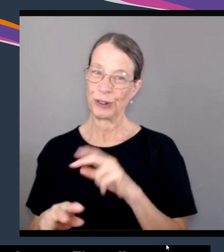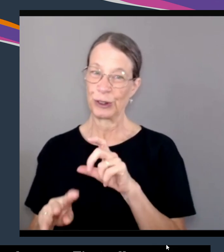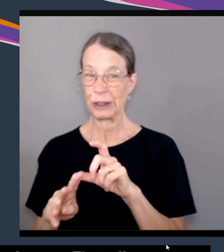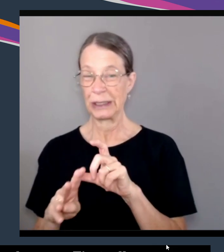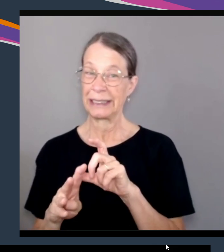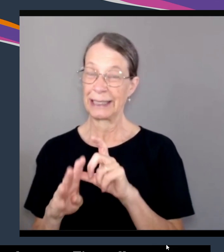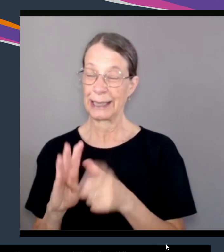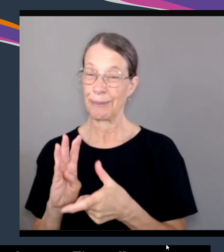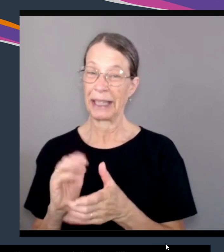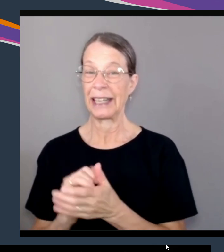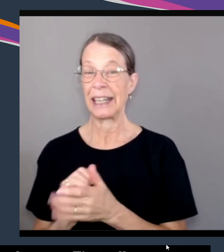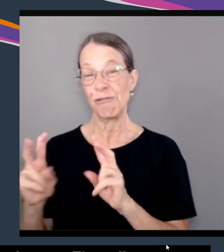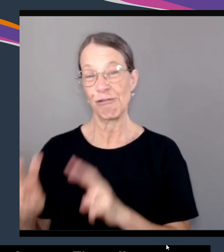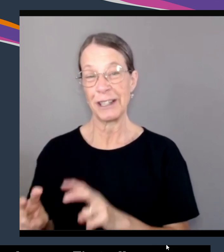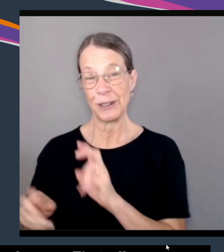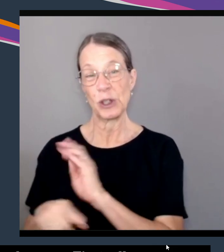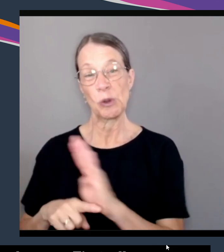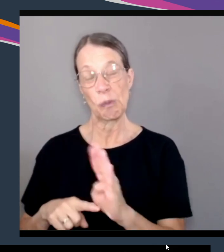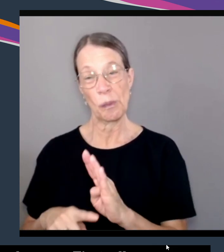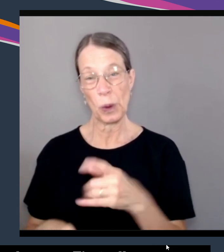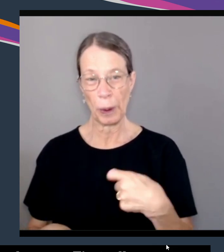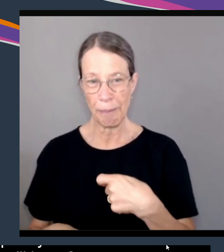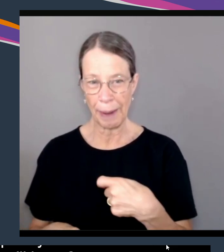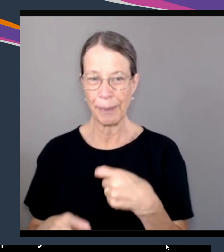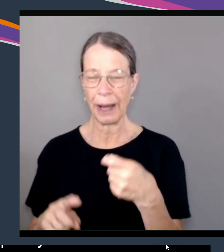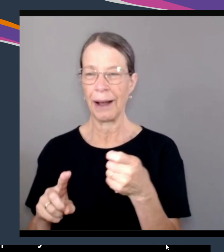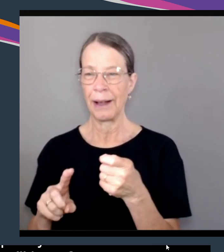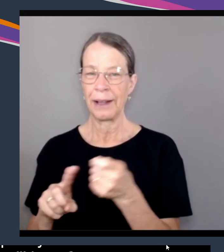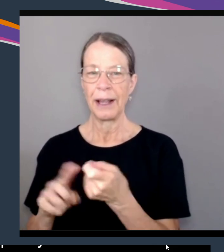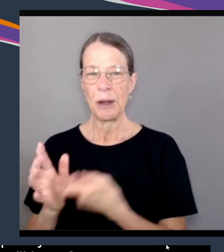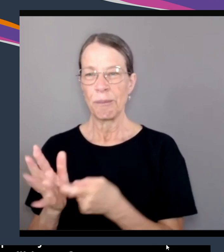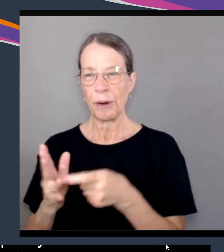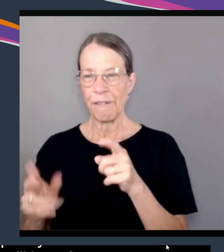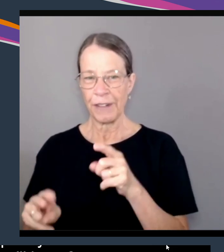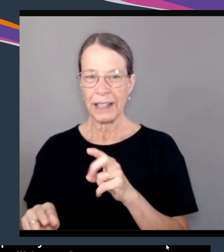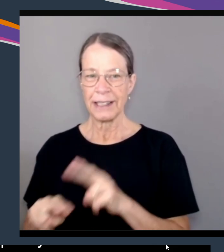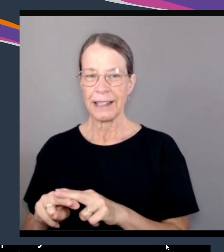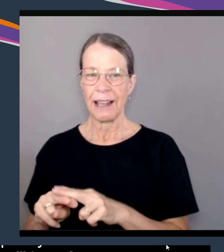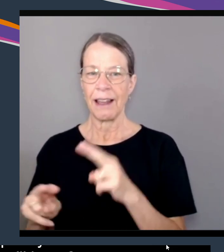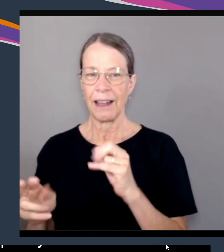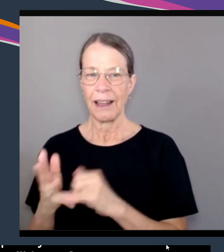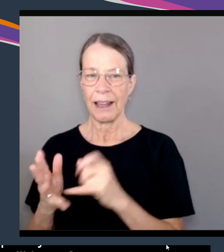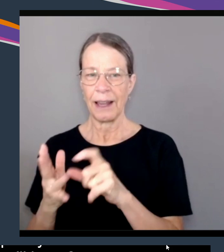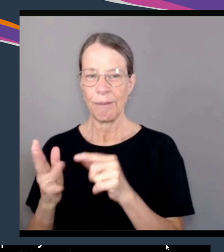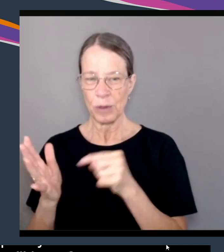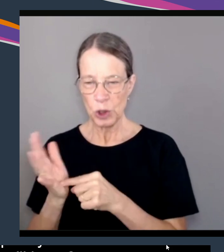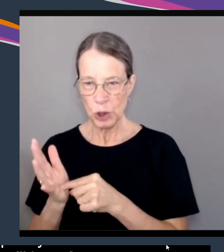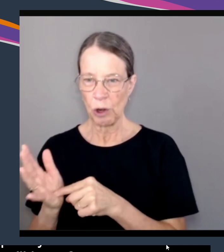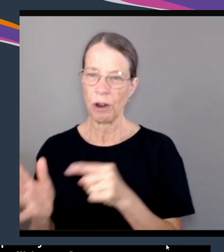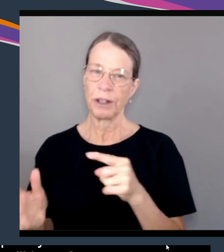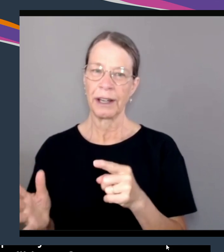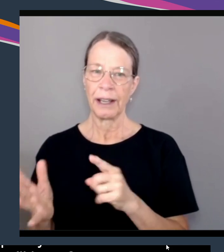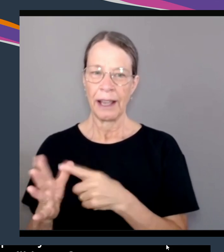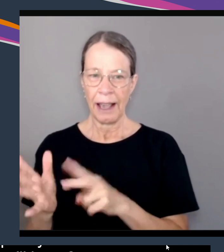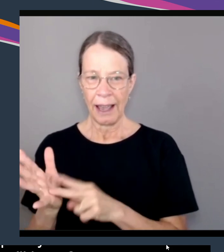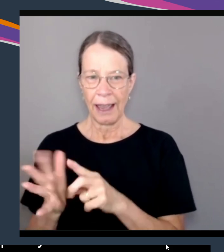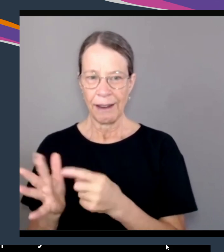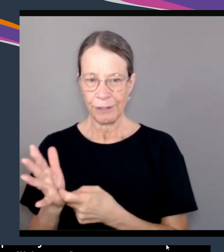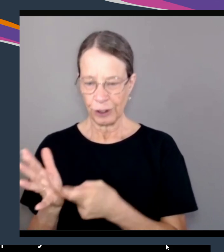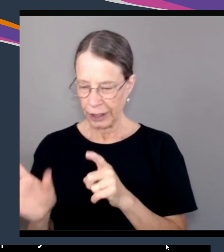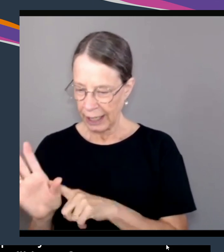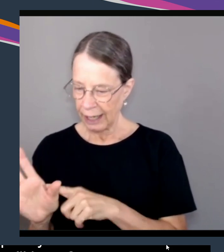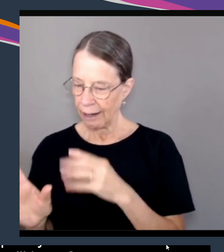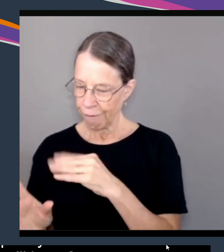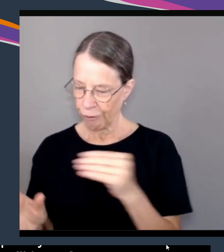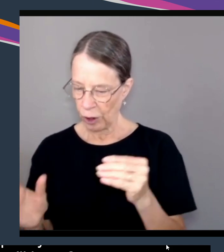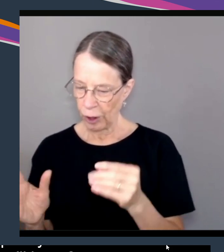and I'll talk a little bit more about that, Professor Scott Avery from Girramar Indigenous Health at UTS. And he will speak to us